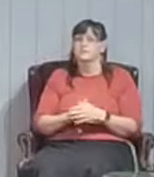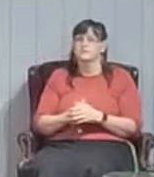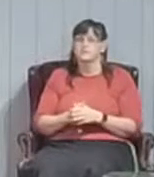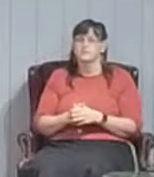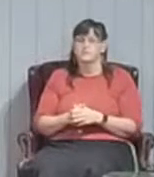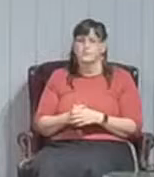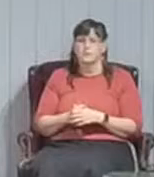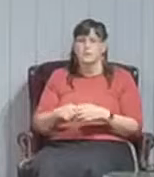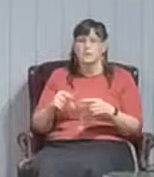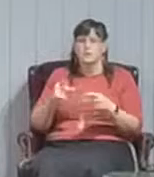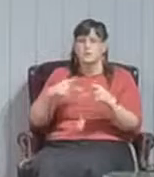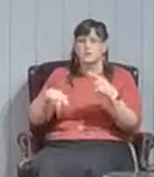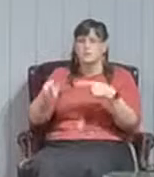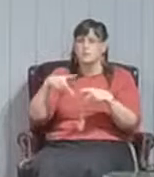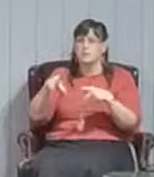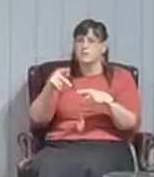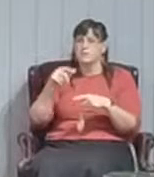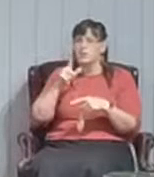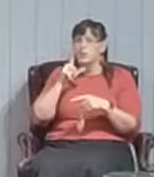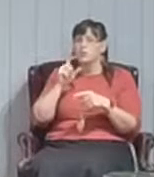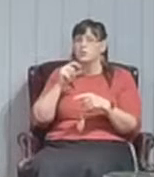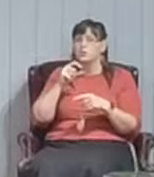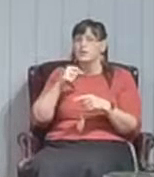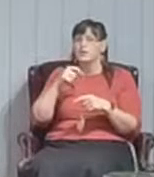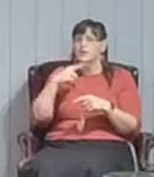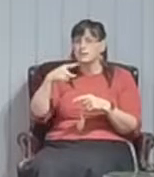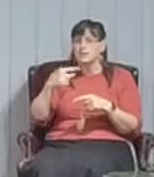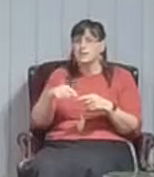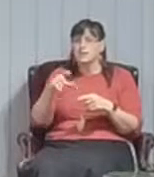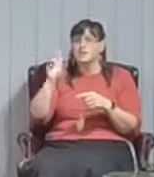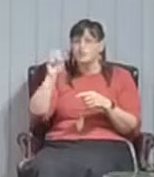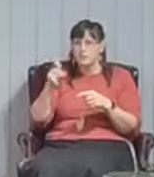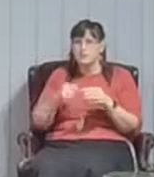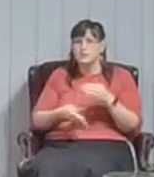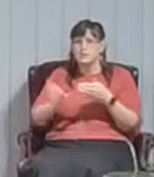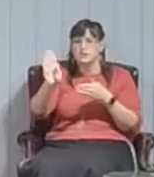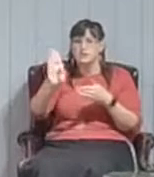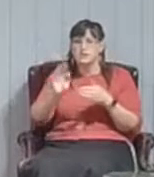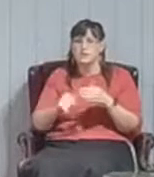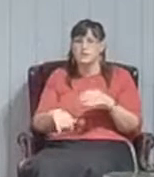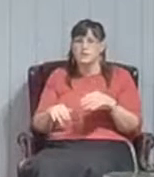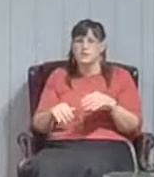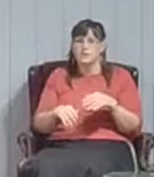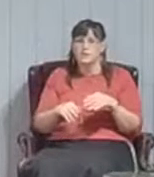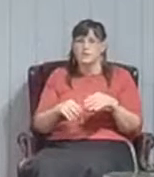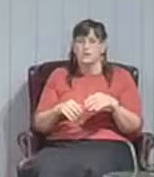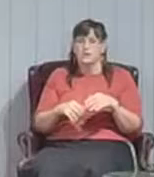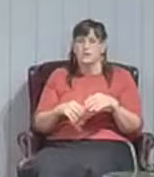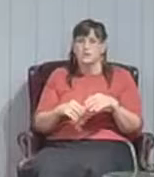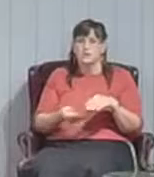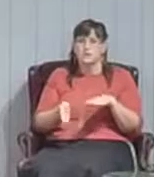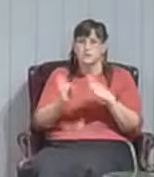stayed and they died. And the ones he said, you got to stay, left, and they died.